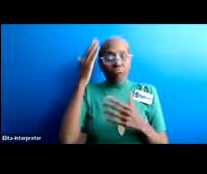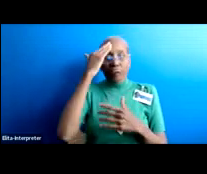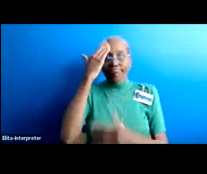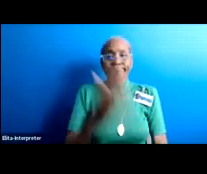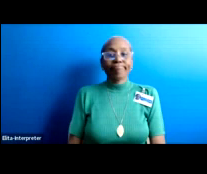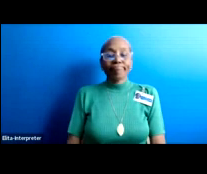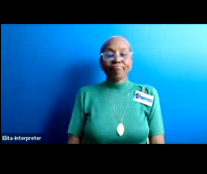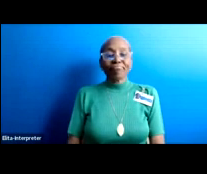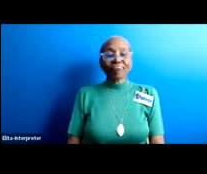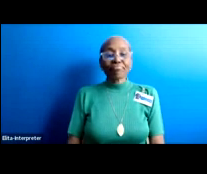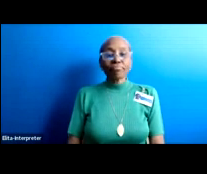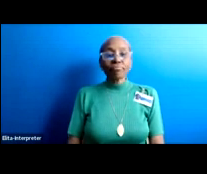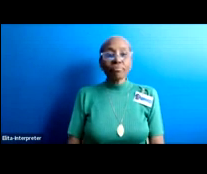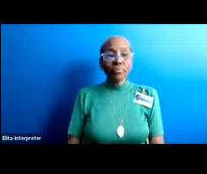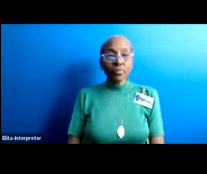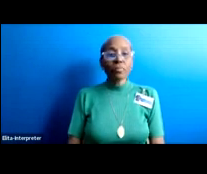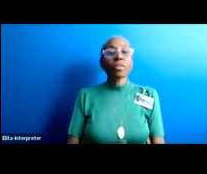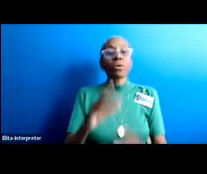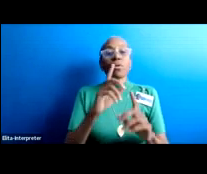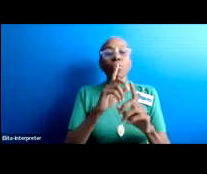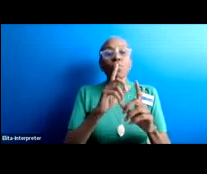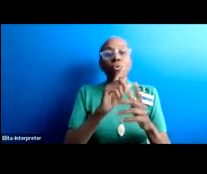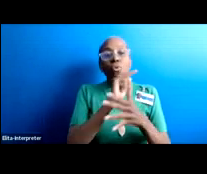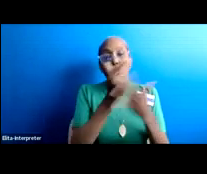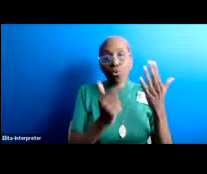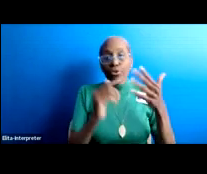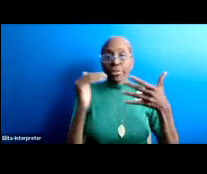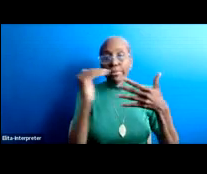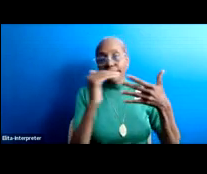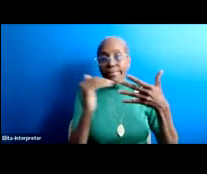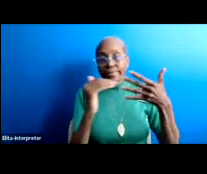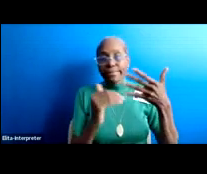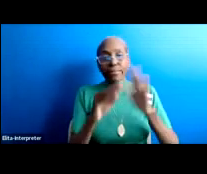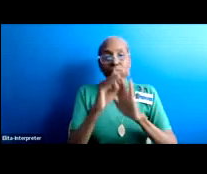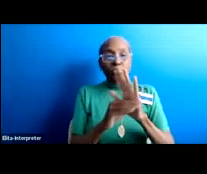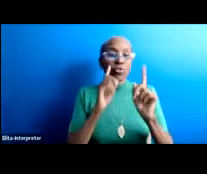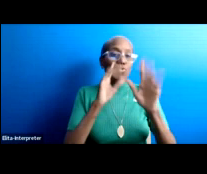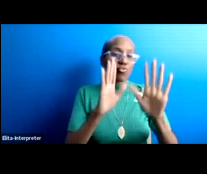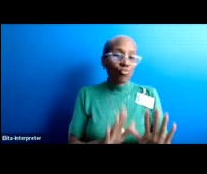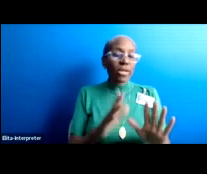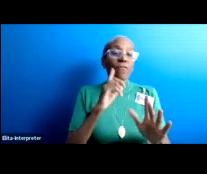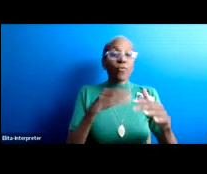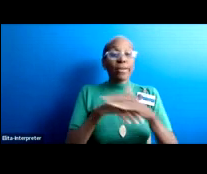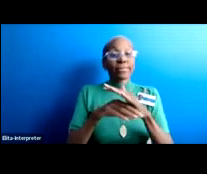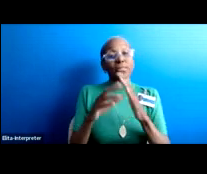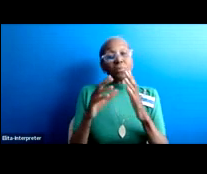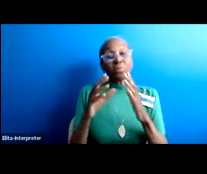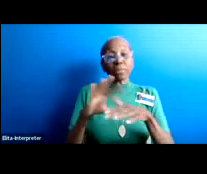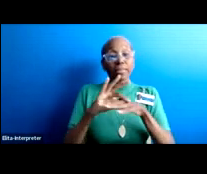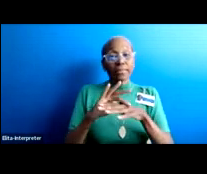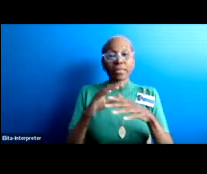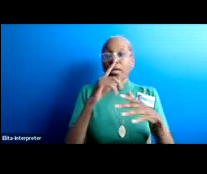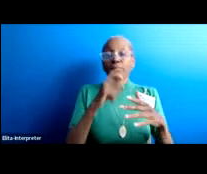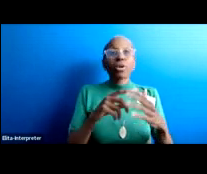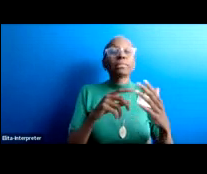it. Ordered lists are great. They are fantastic for accessible content because they